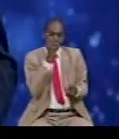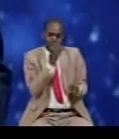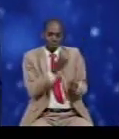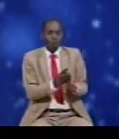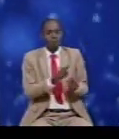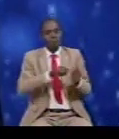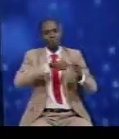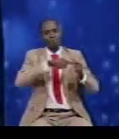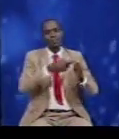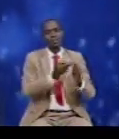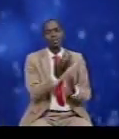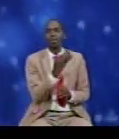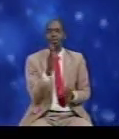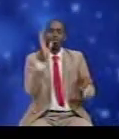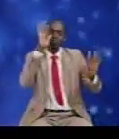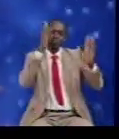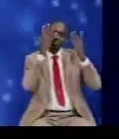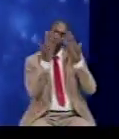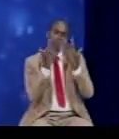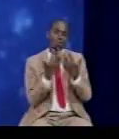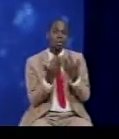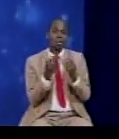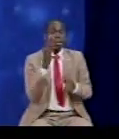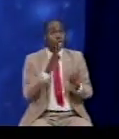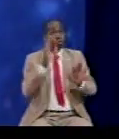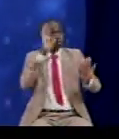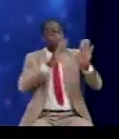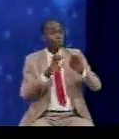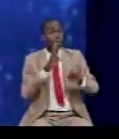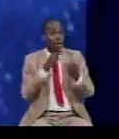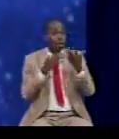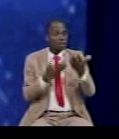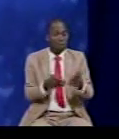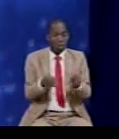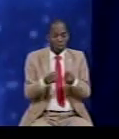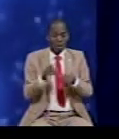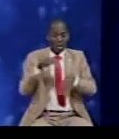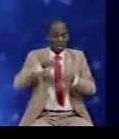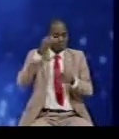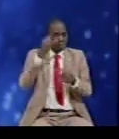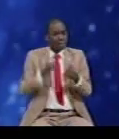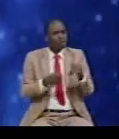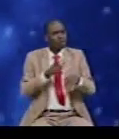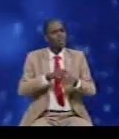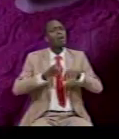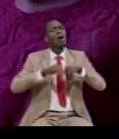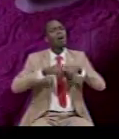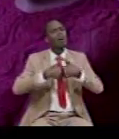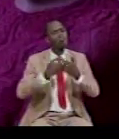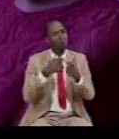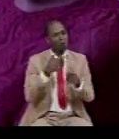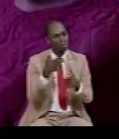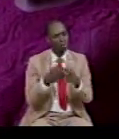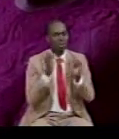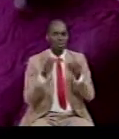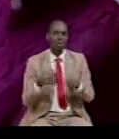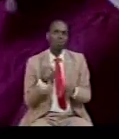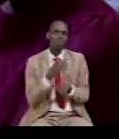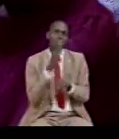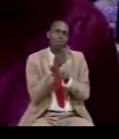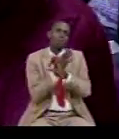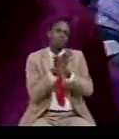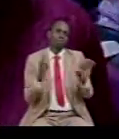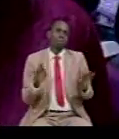sorrow. If trouble is there, even at the time of the end now, how can we be free from that trouble? Look at verse